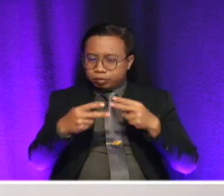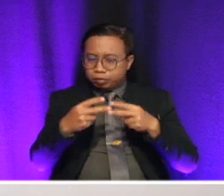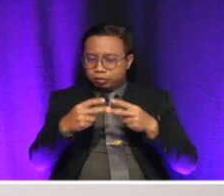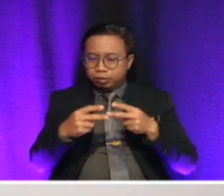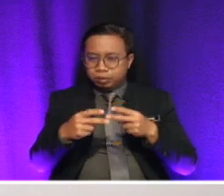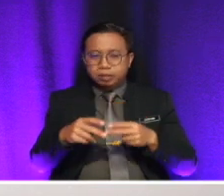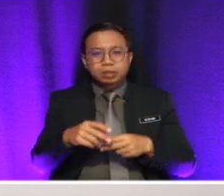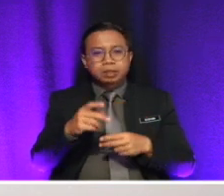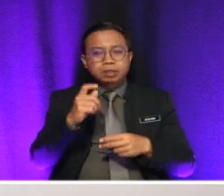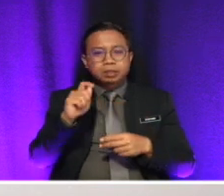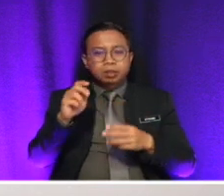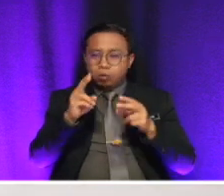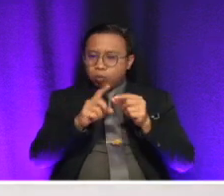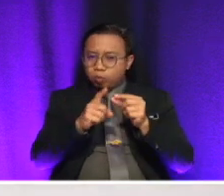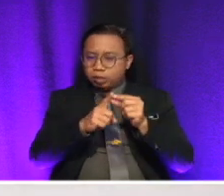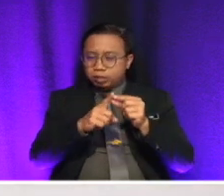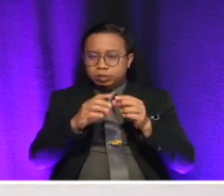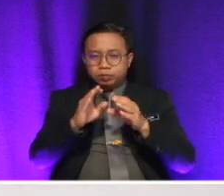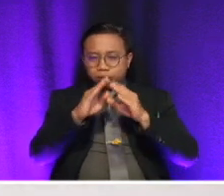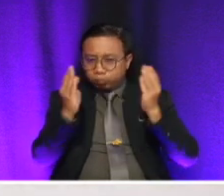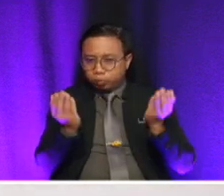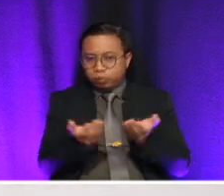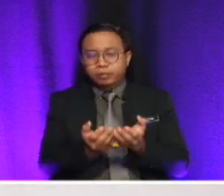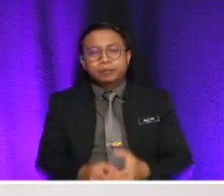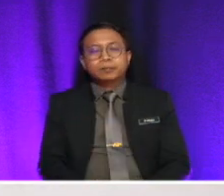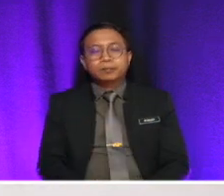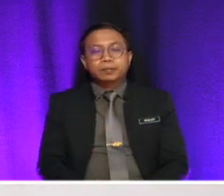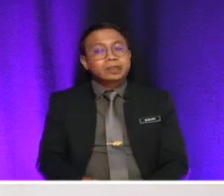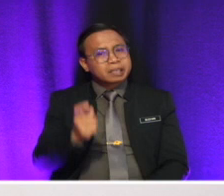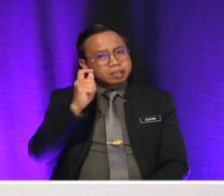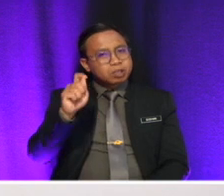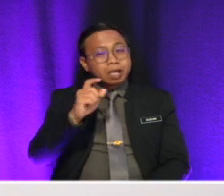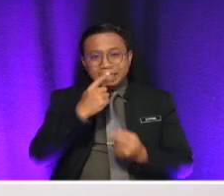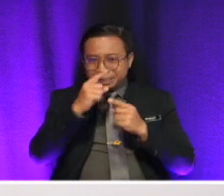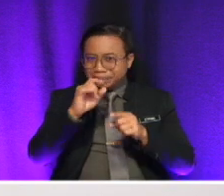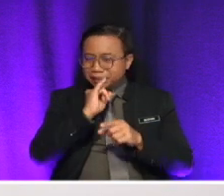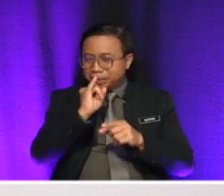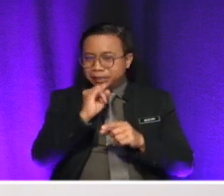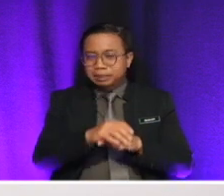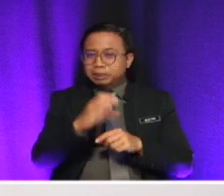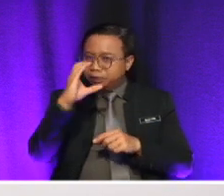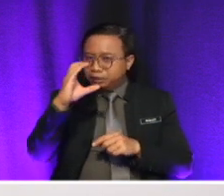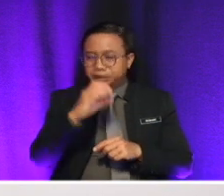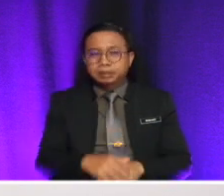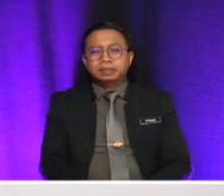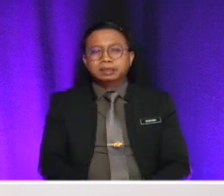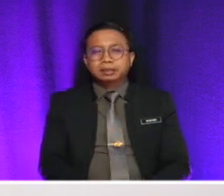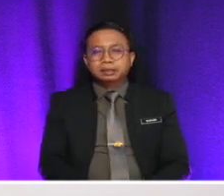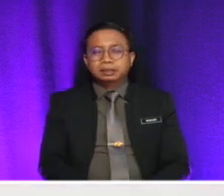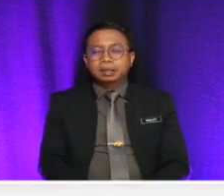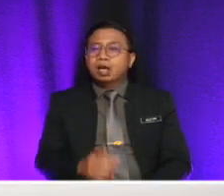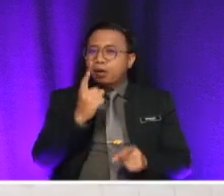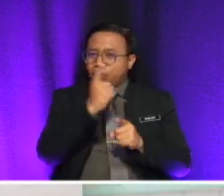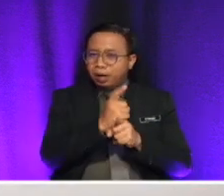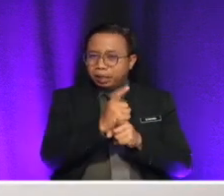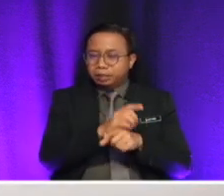football. Ah, okay, so your answer again, what's your answer again, Rowena? My answer is C. Okay, C. Right.